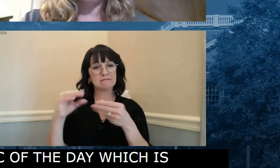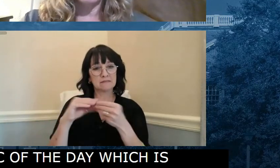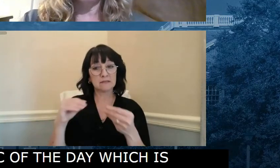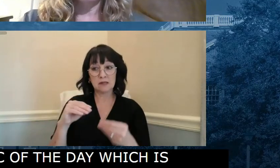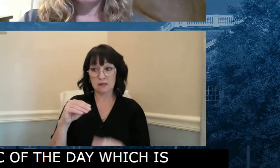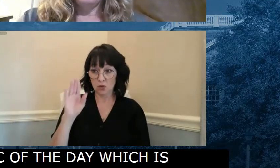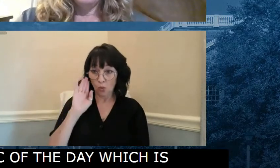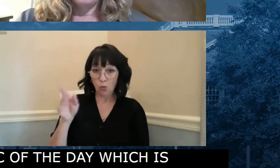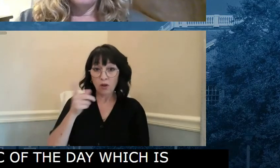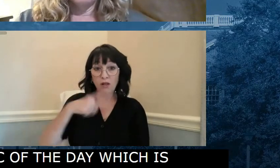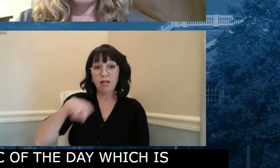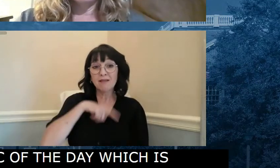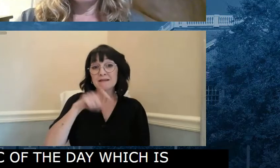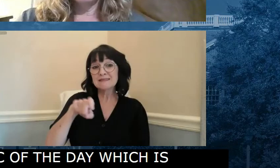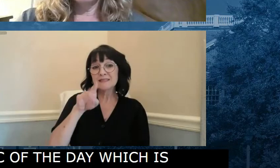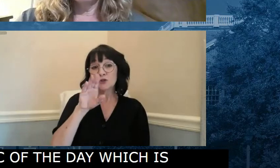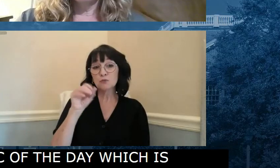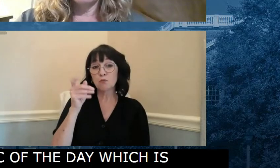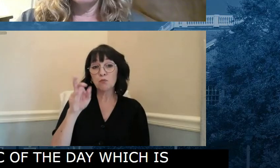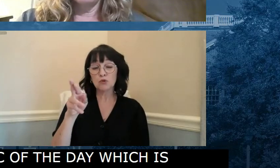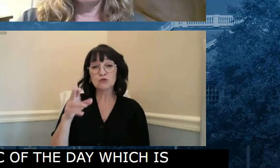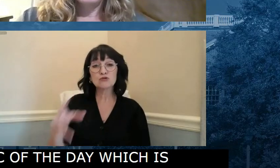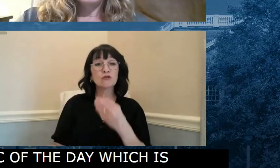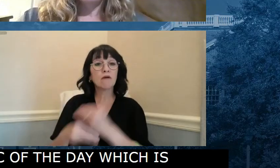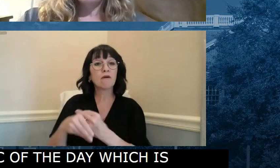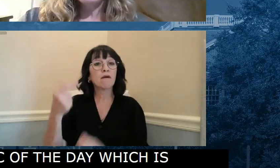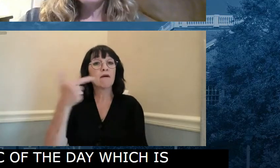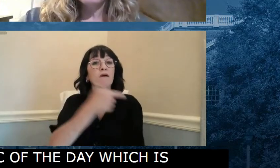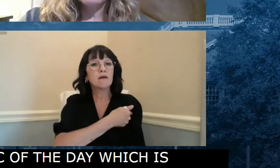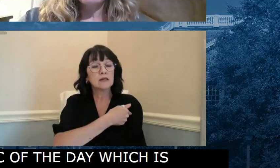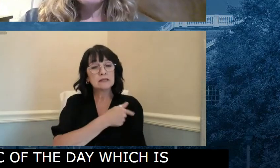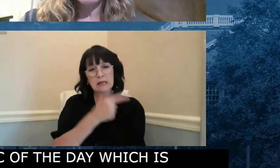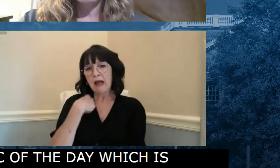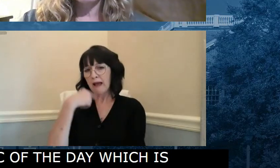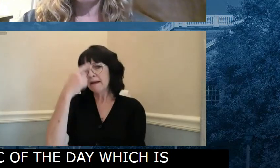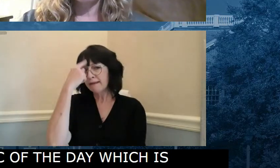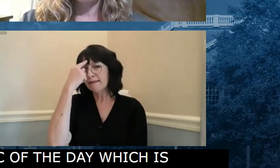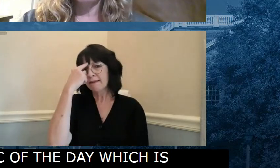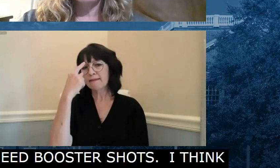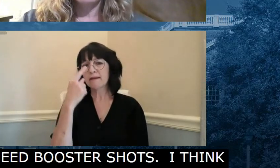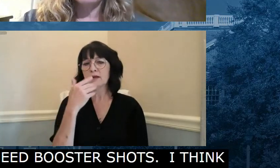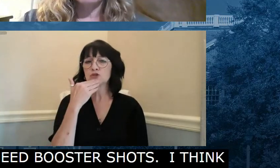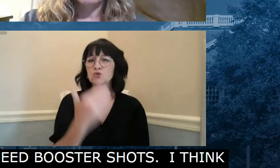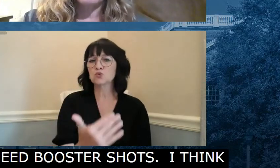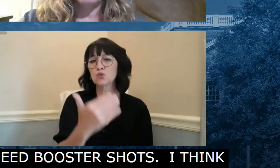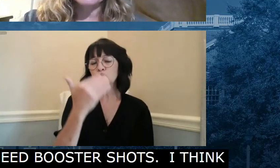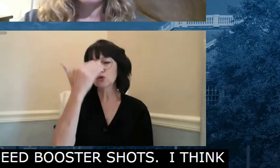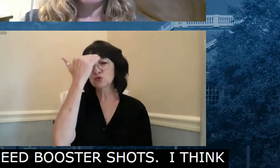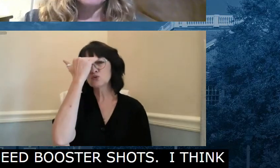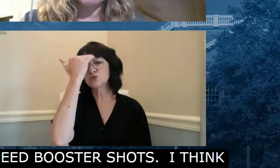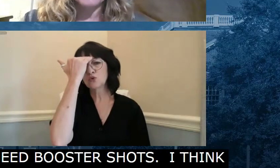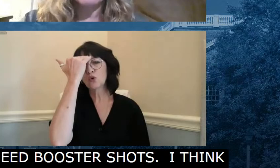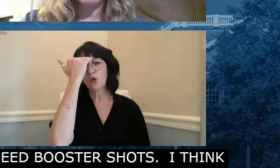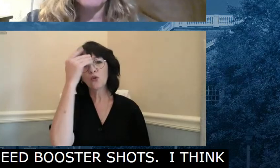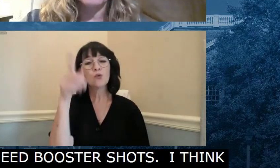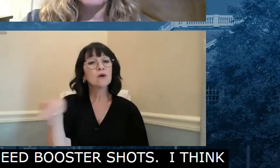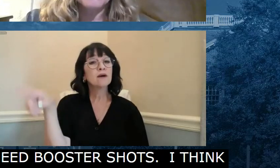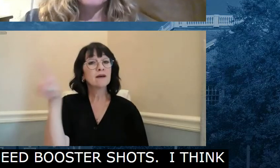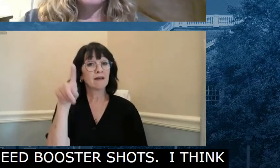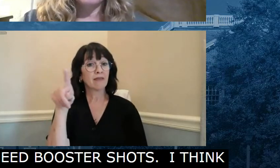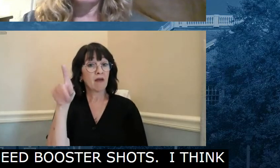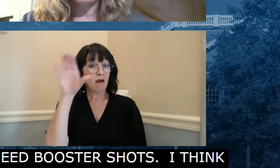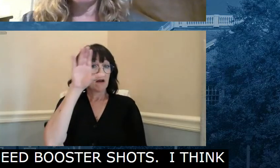booster shots? I think it's helpful to know that the vaccine manufacturers